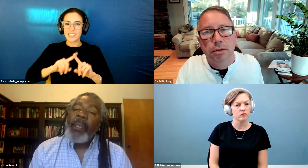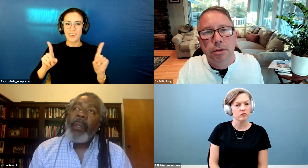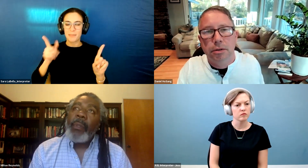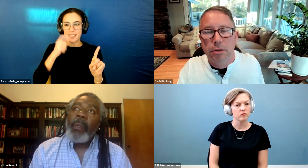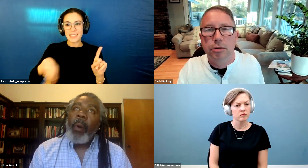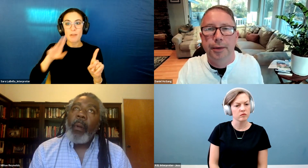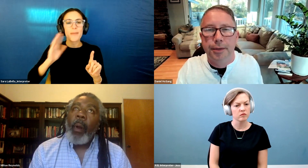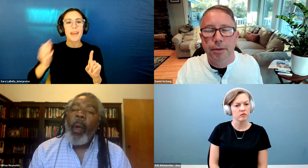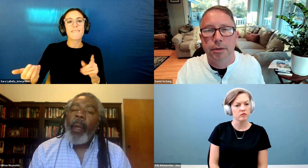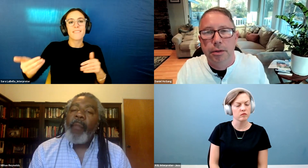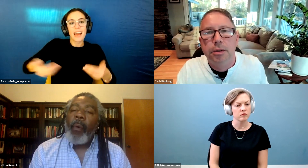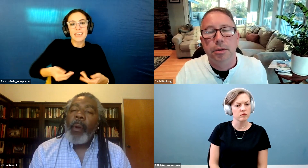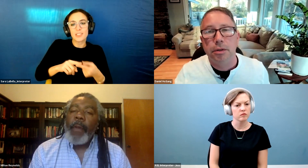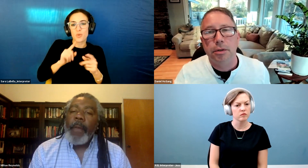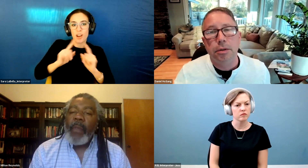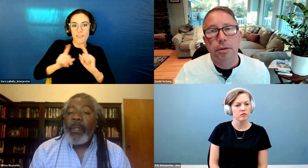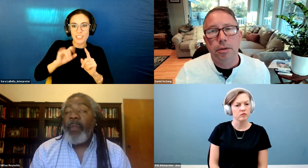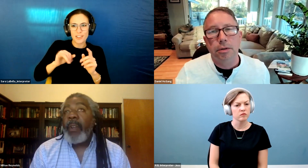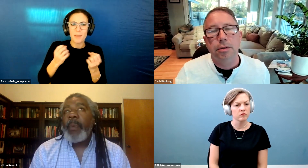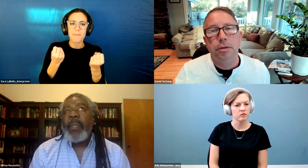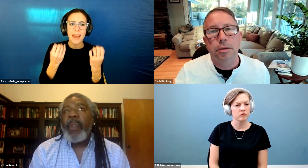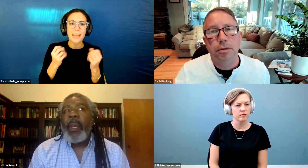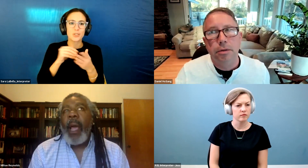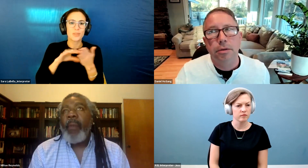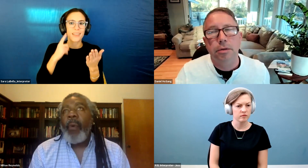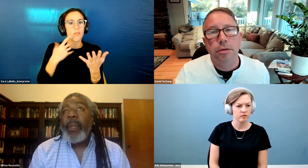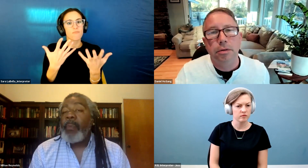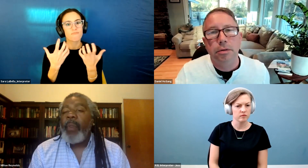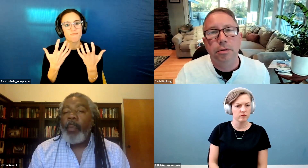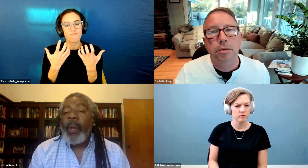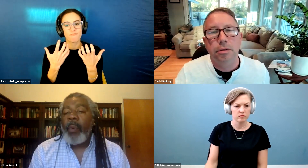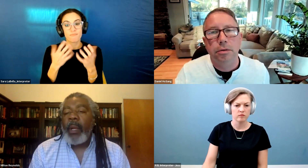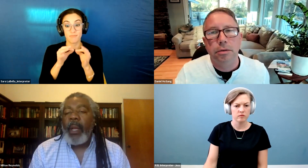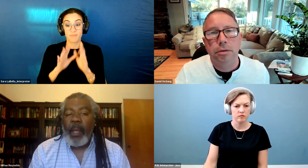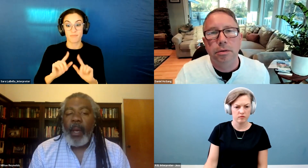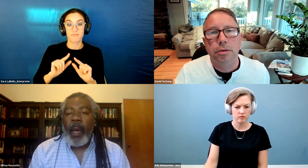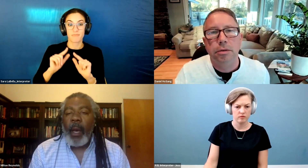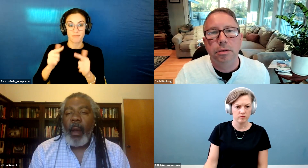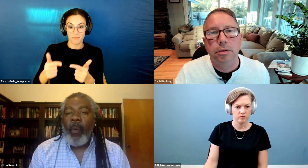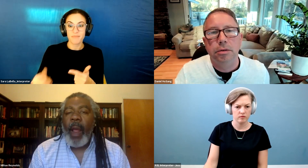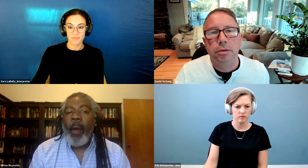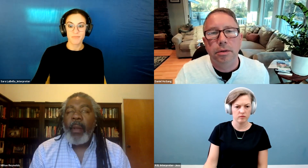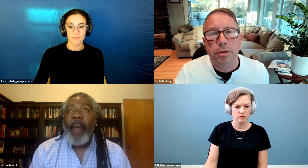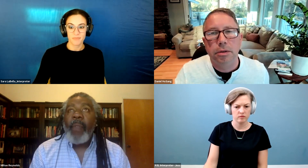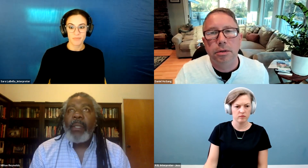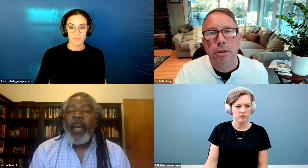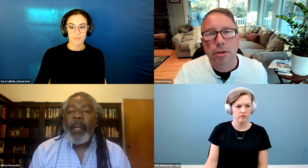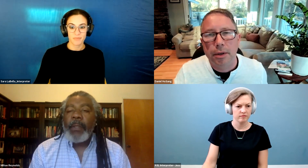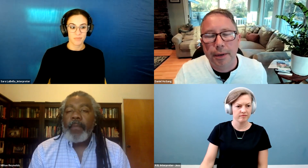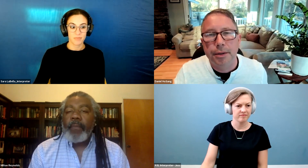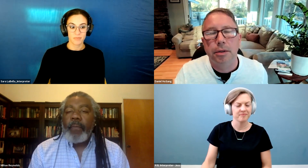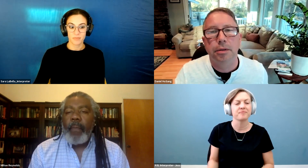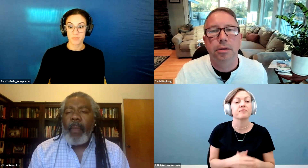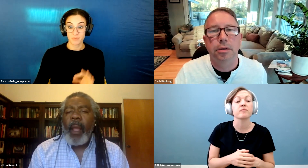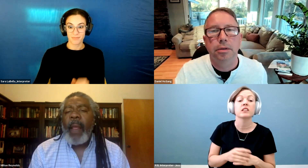think many students are longing for. So very specifically, California is moving pretty quickly around ethnic